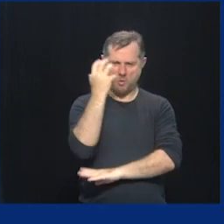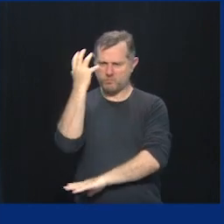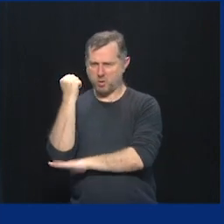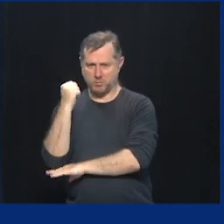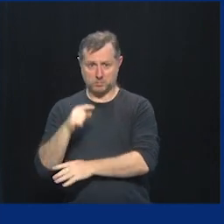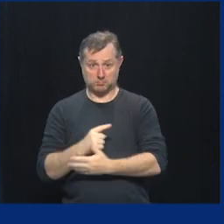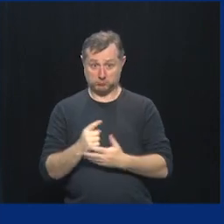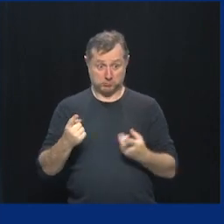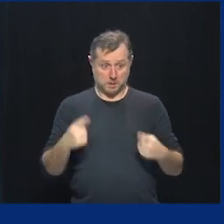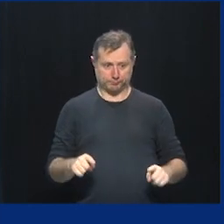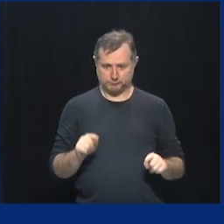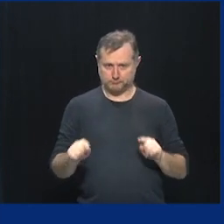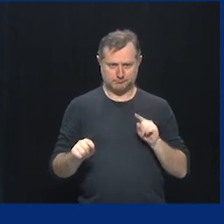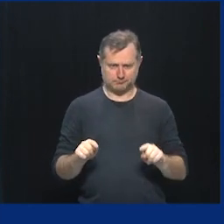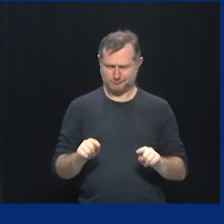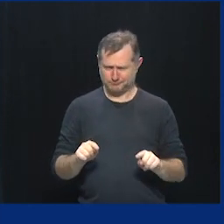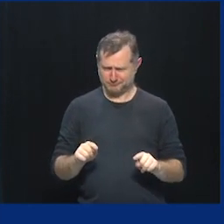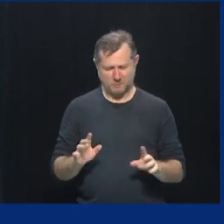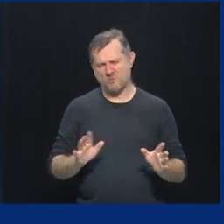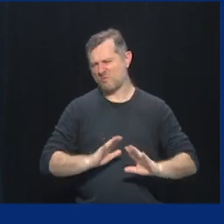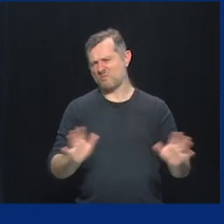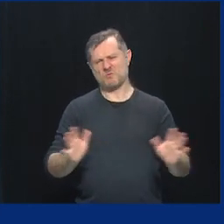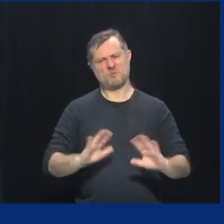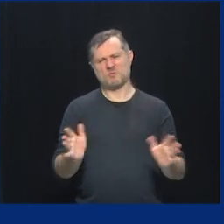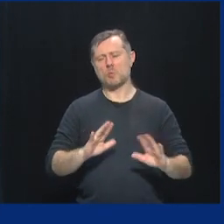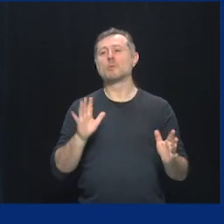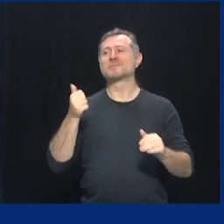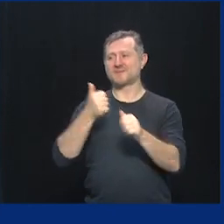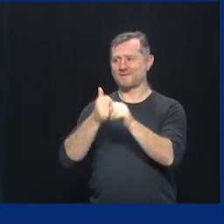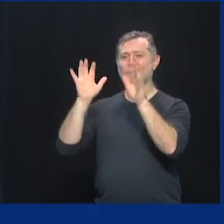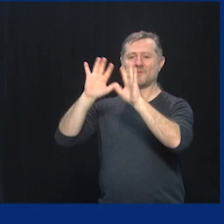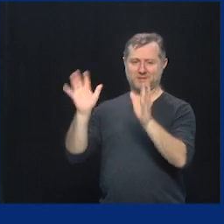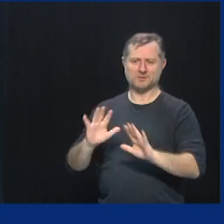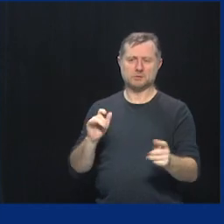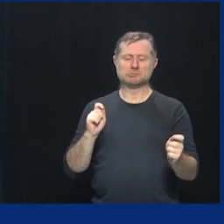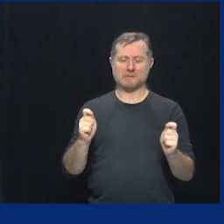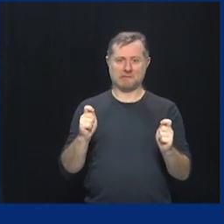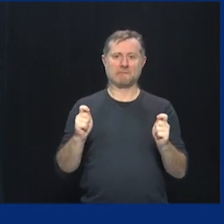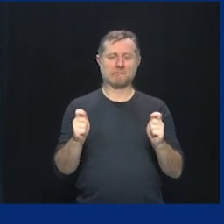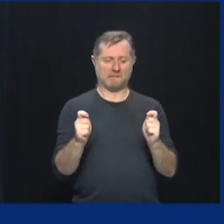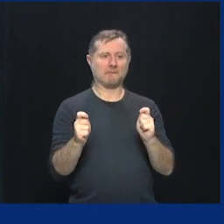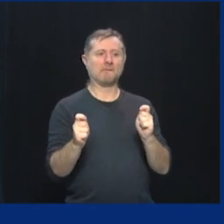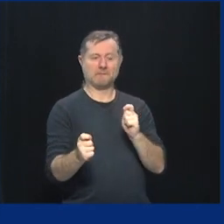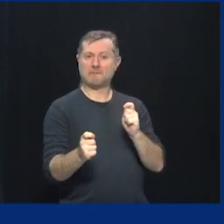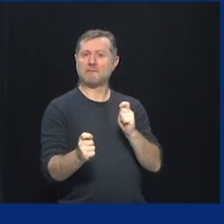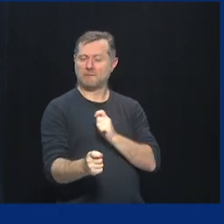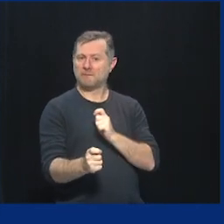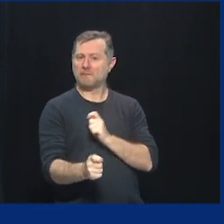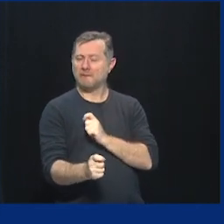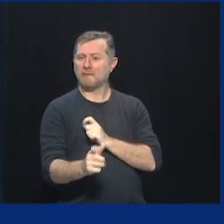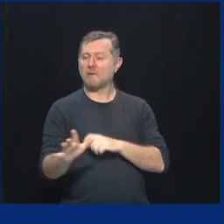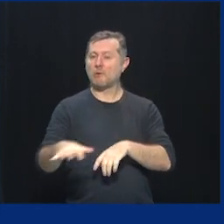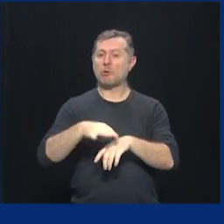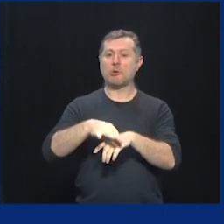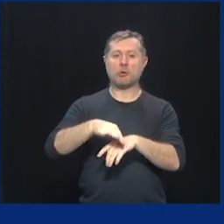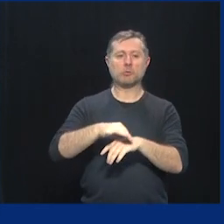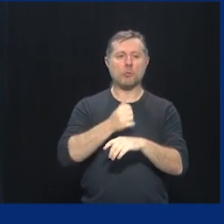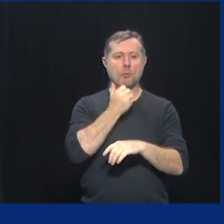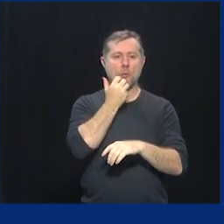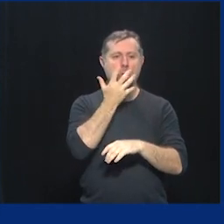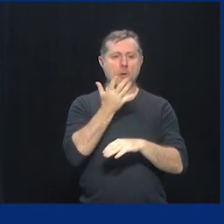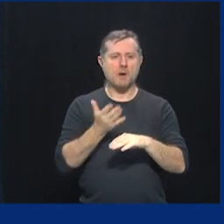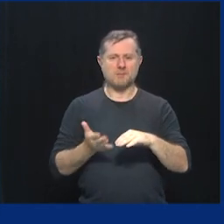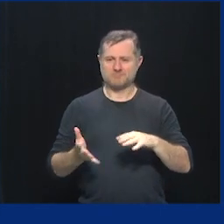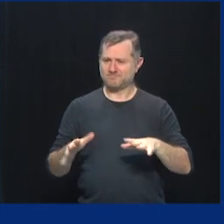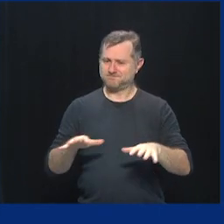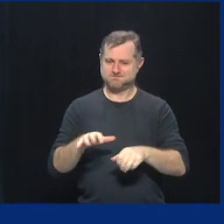that we have seen in weather, that's not a coincidence. Global warming is upon us, and it's going to get worse and